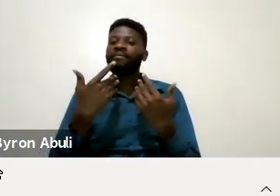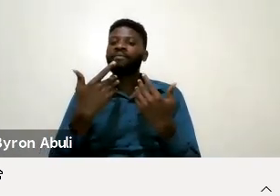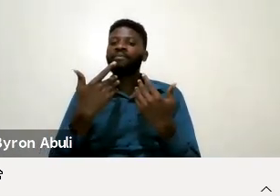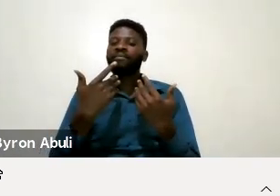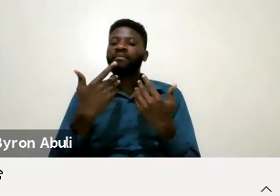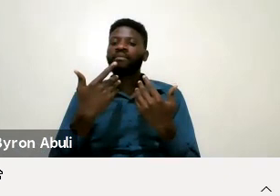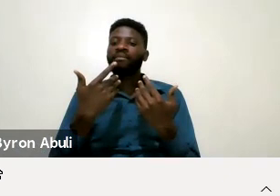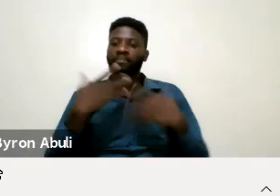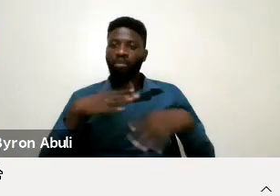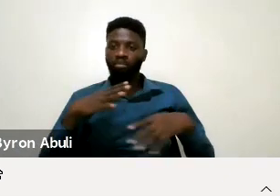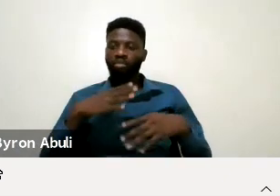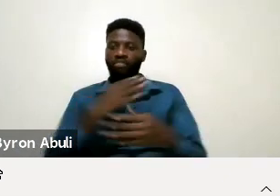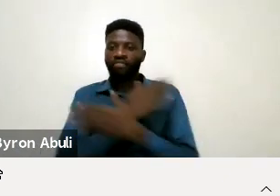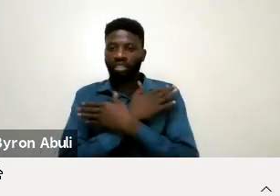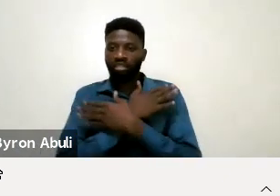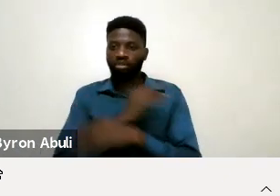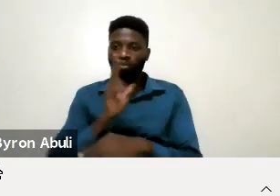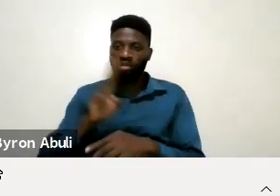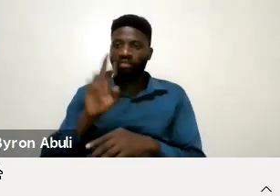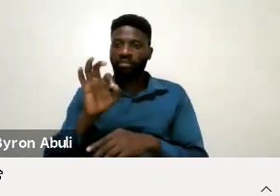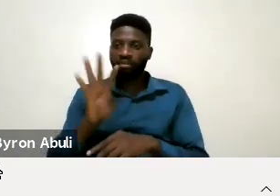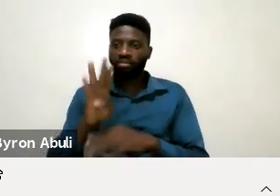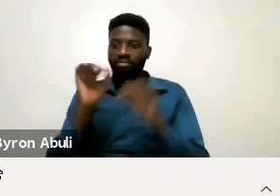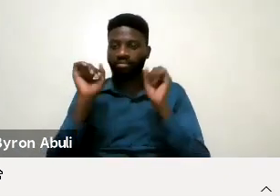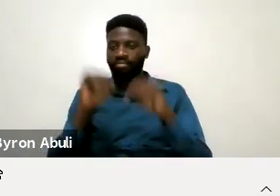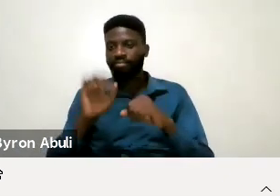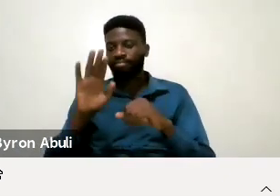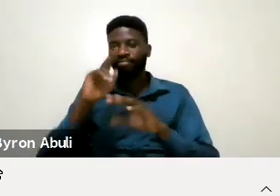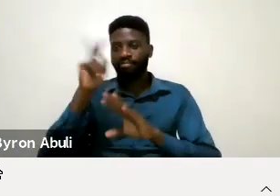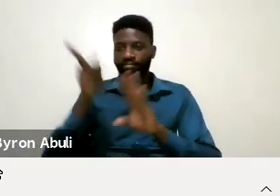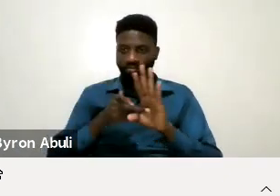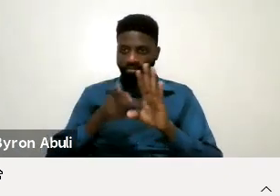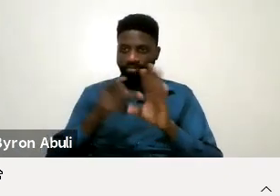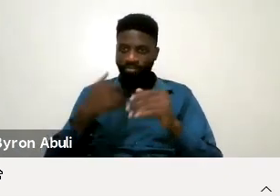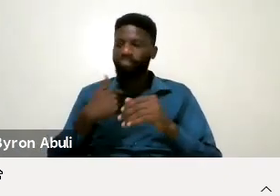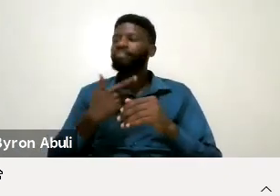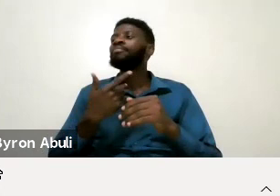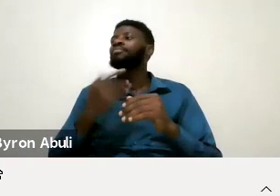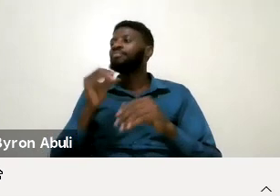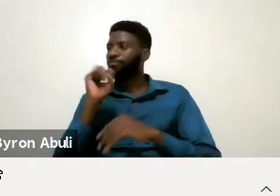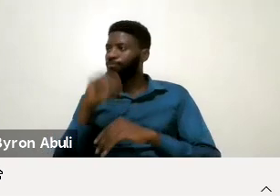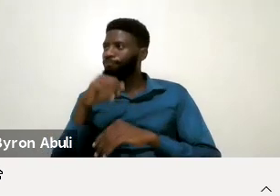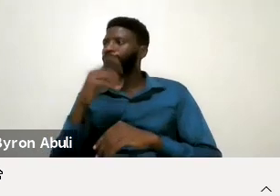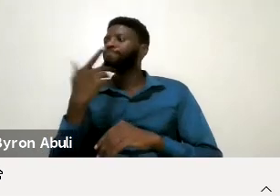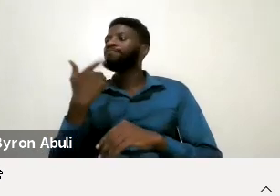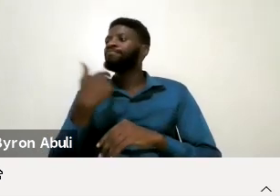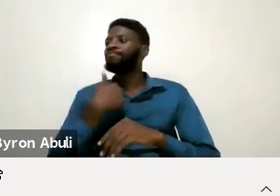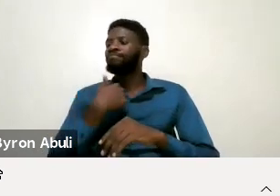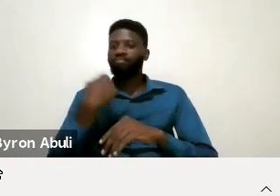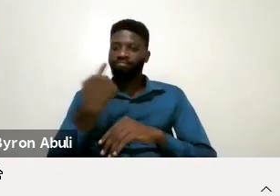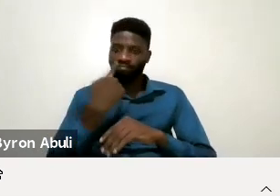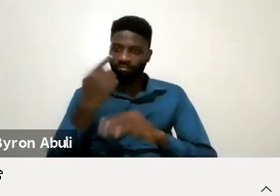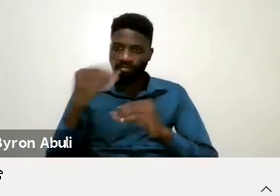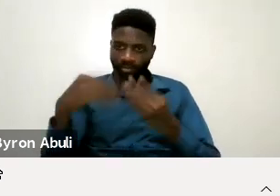you know, the way you choose frames on Facebook and you for your profile. Yes. But I will only give you the